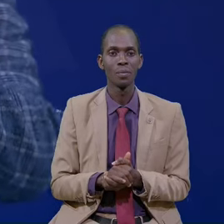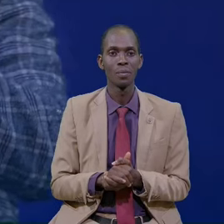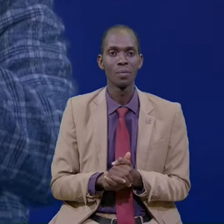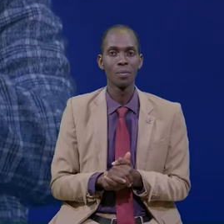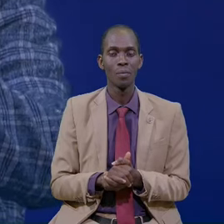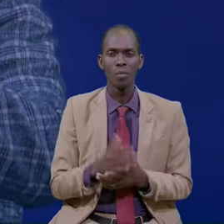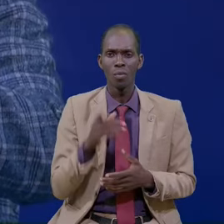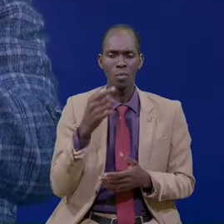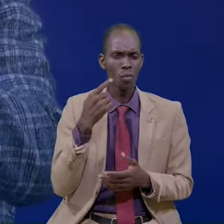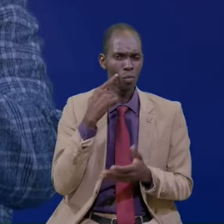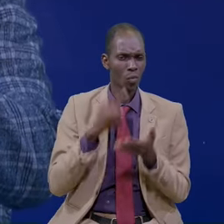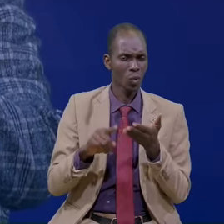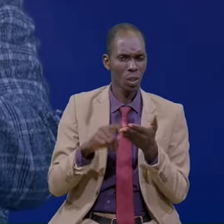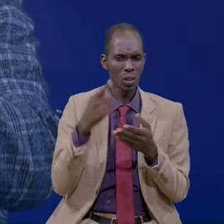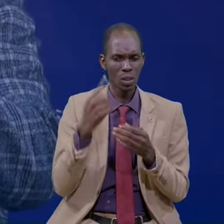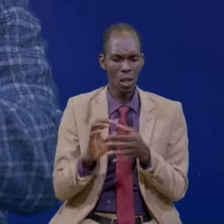our